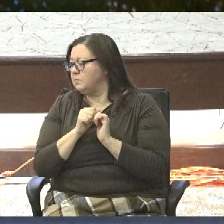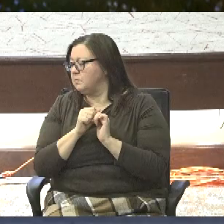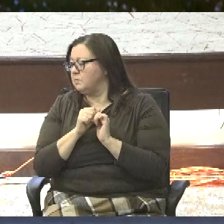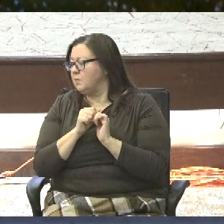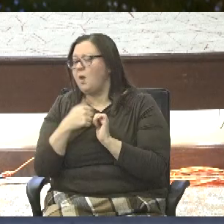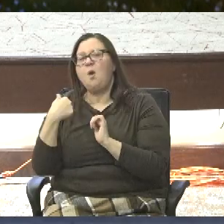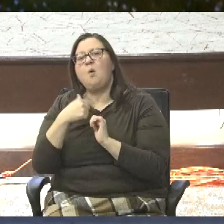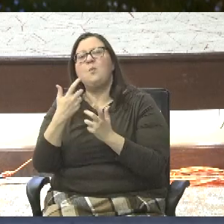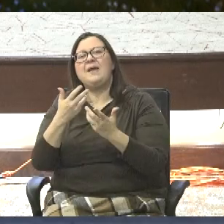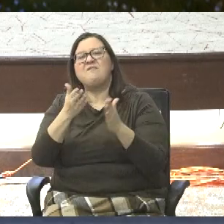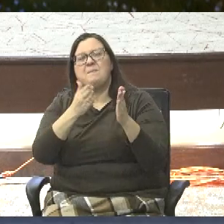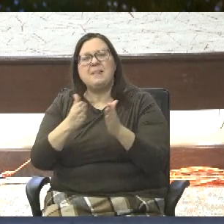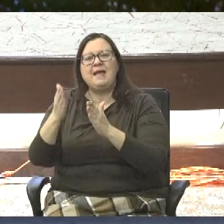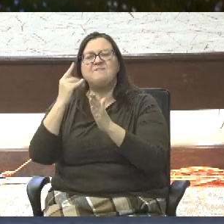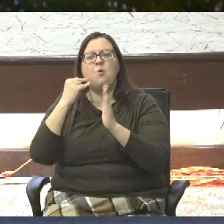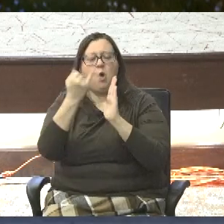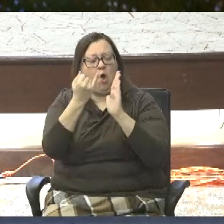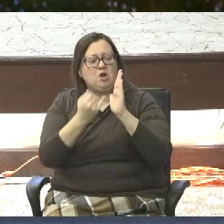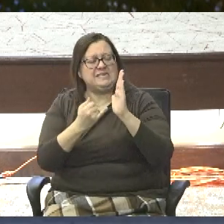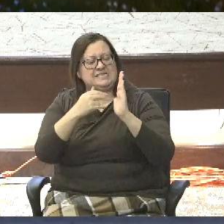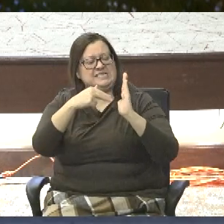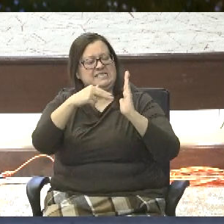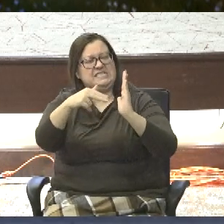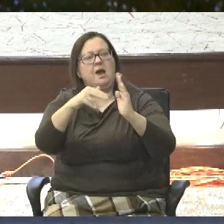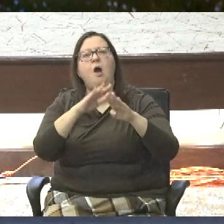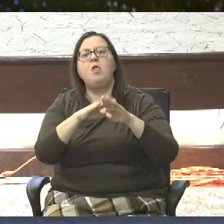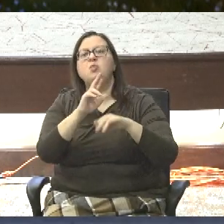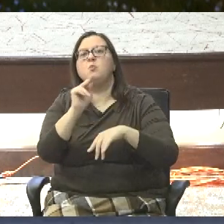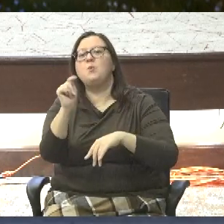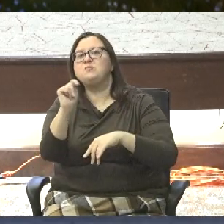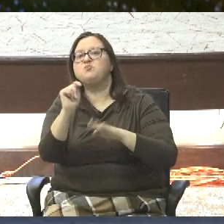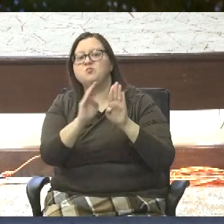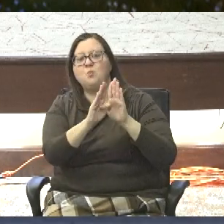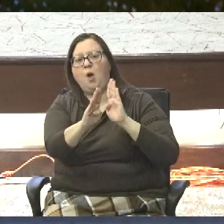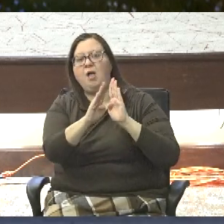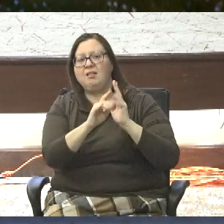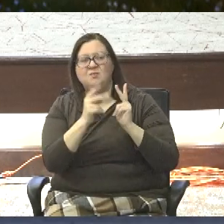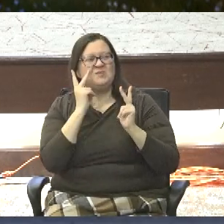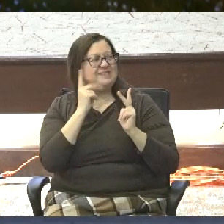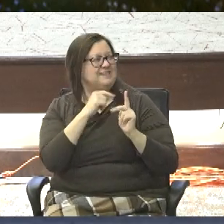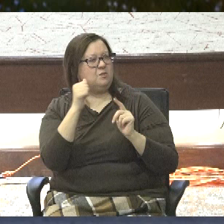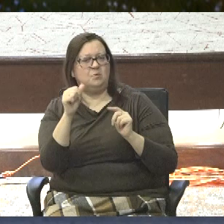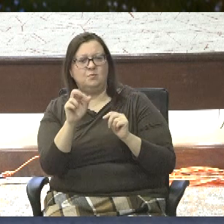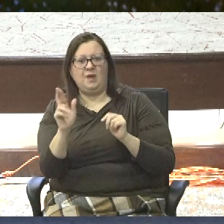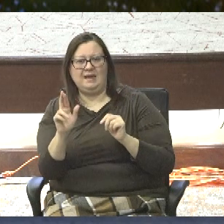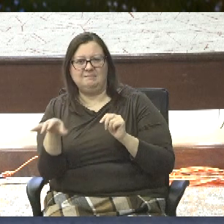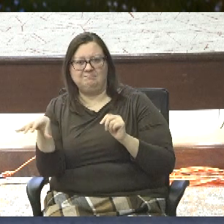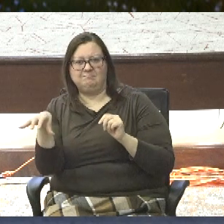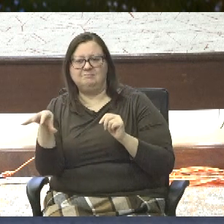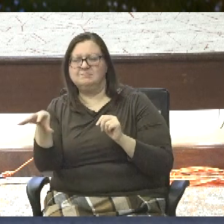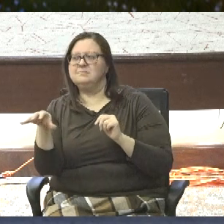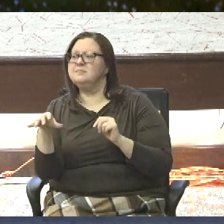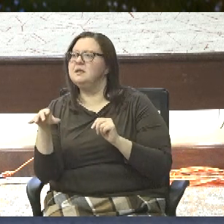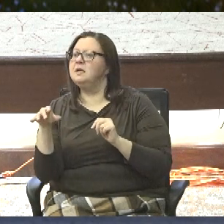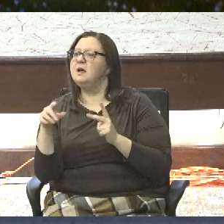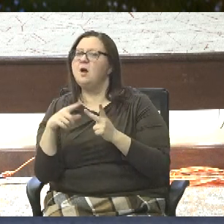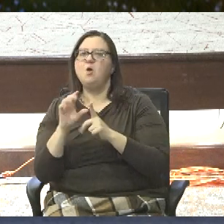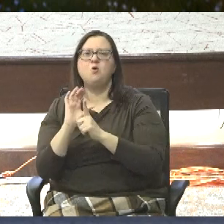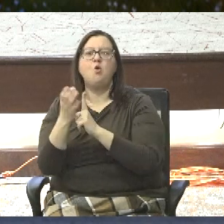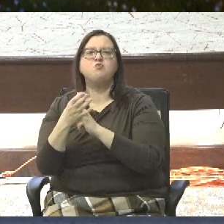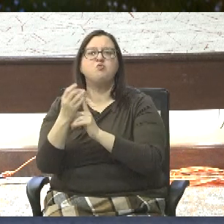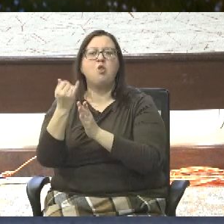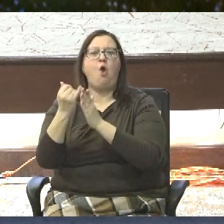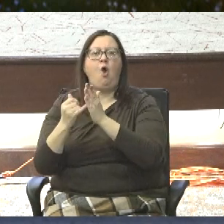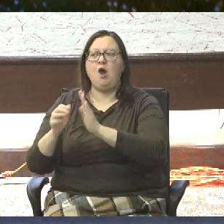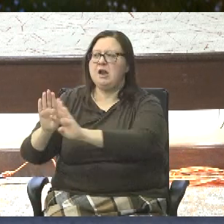some mural exhibits on the restroom walls, which you see over there to the right, some different places for cultural art to